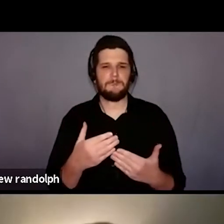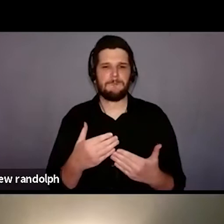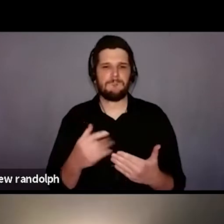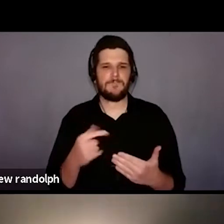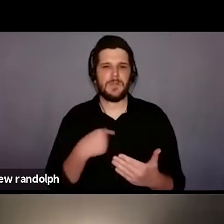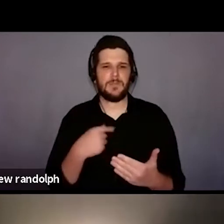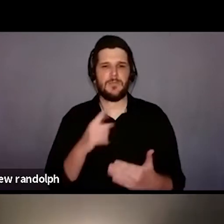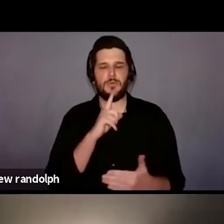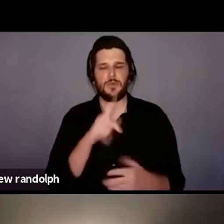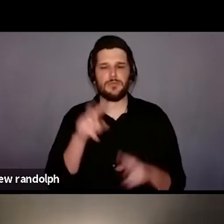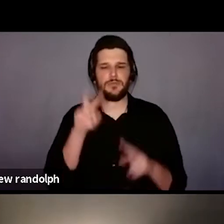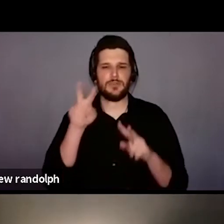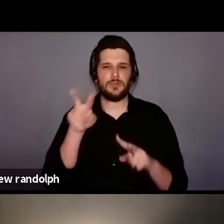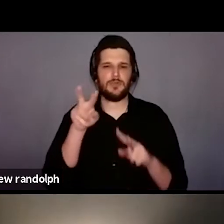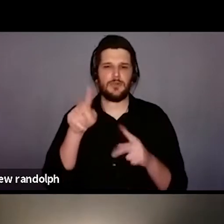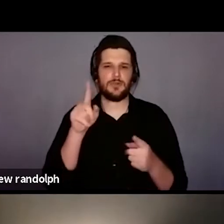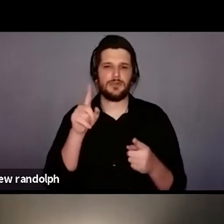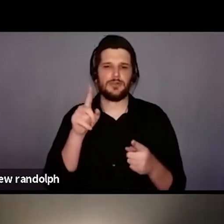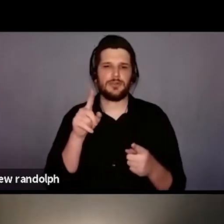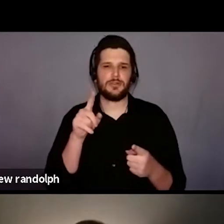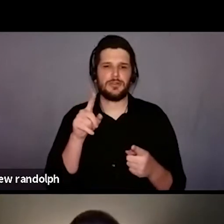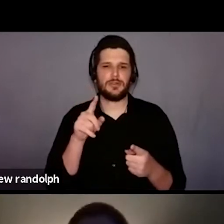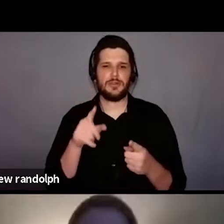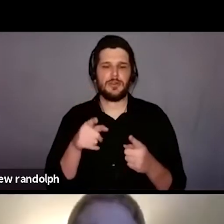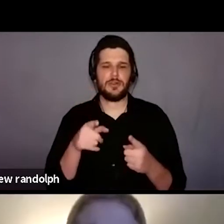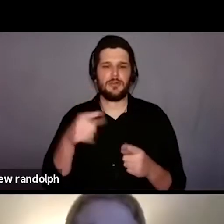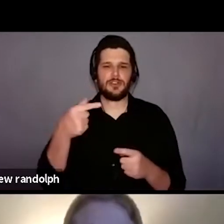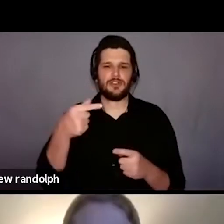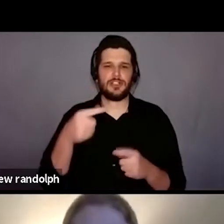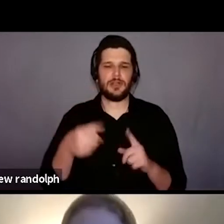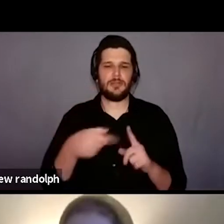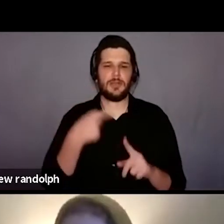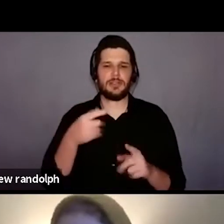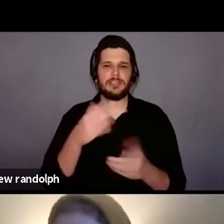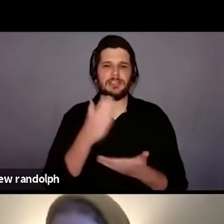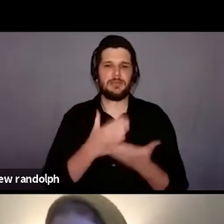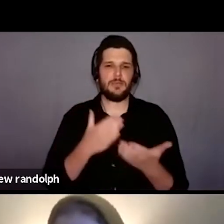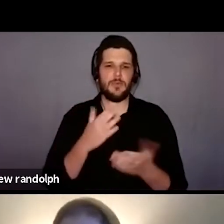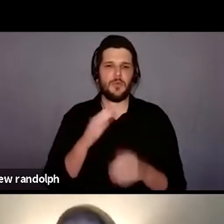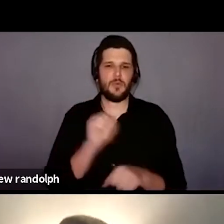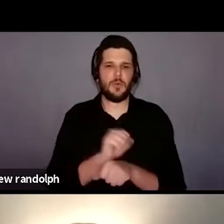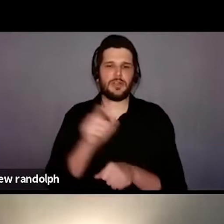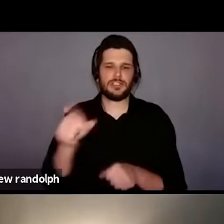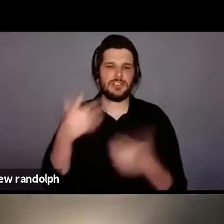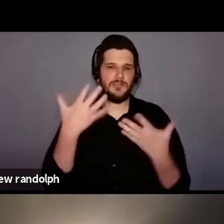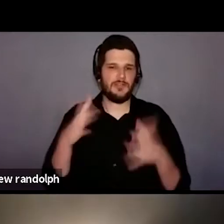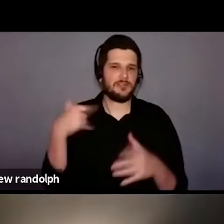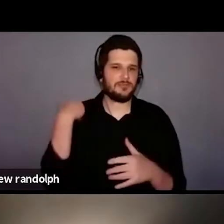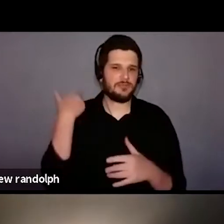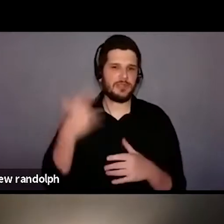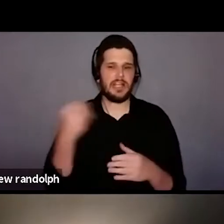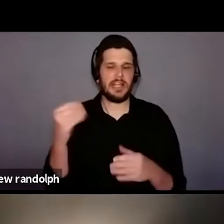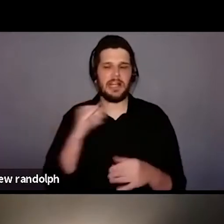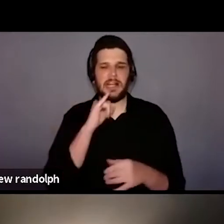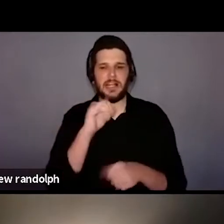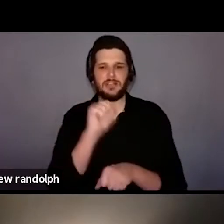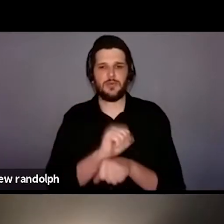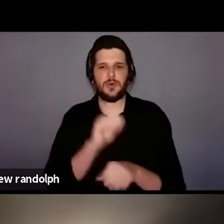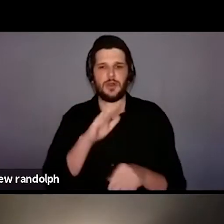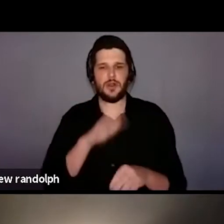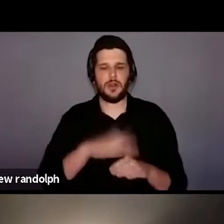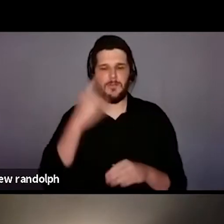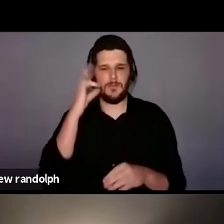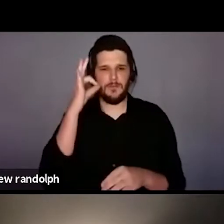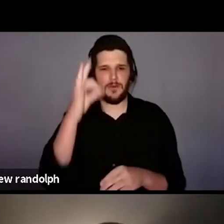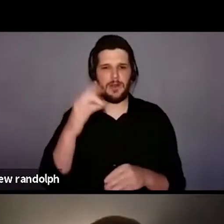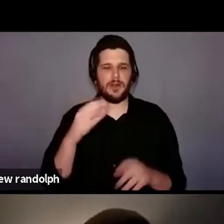I'm really looking forward to hearing from Xi about some of the work that she's done and is working on, and